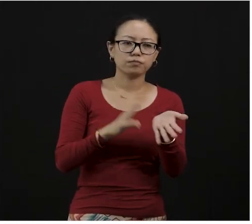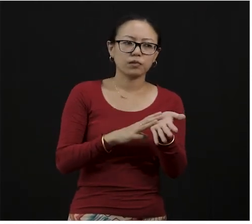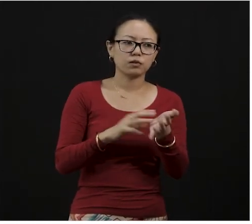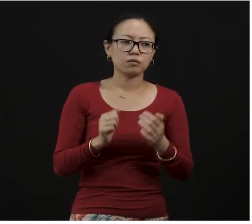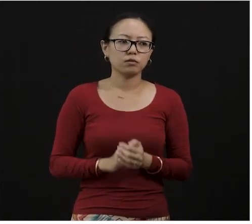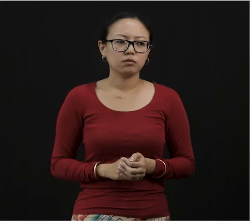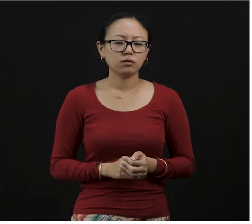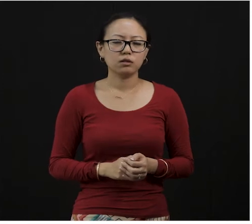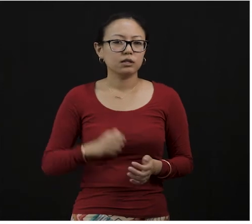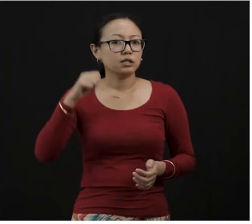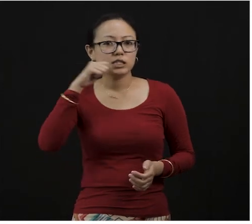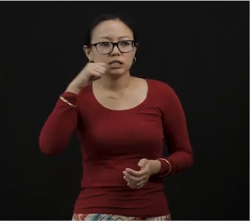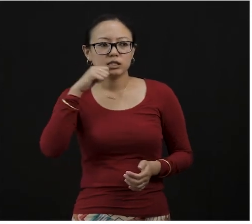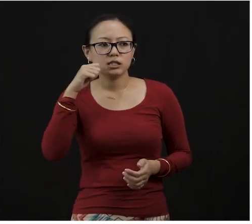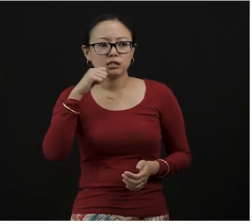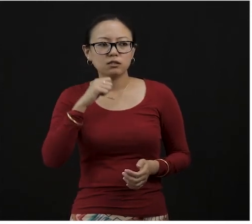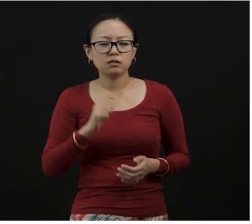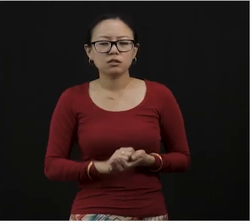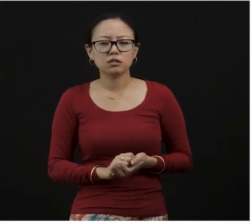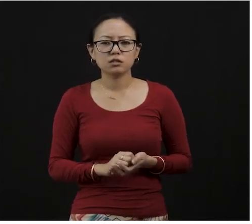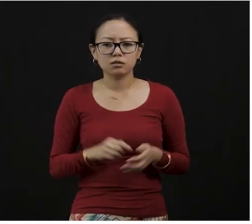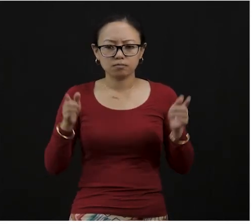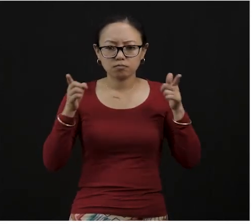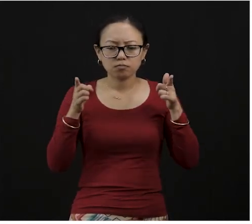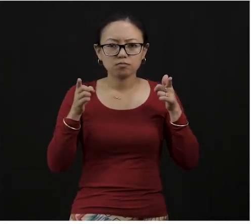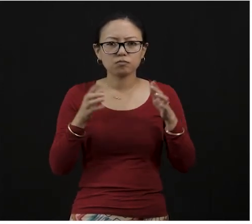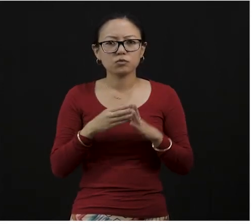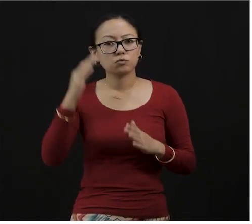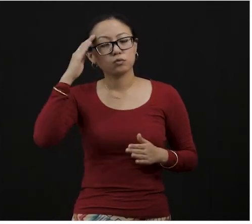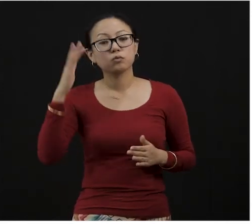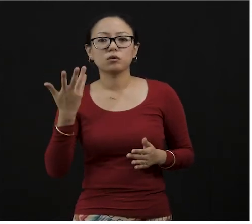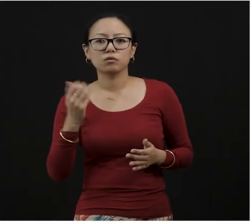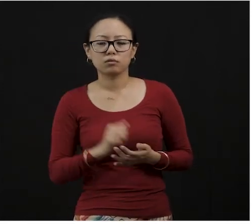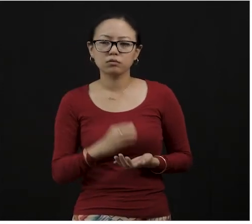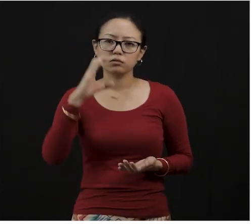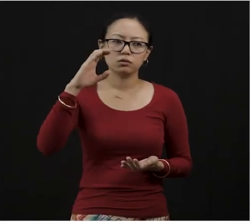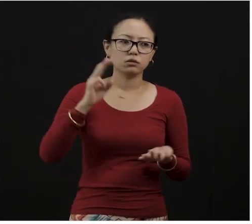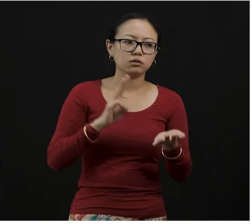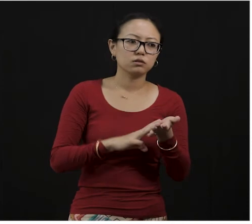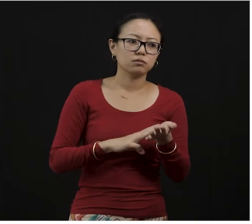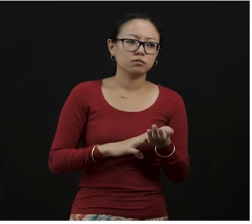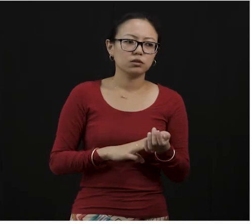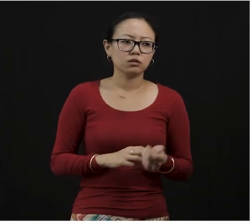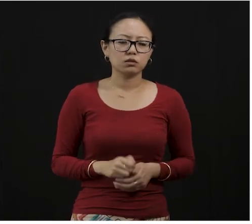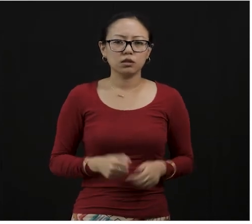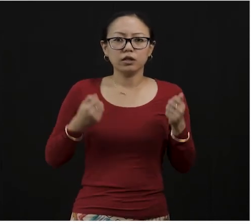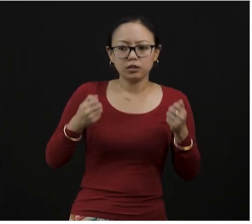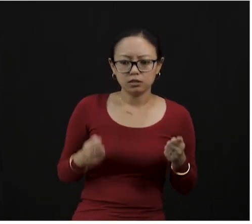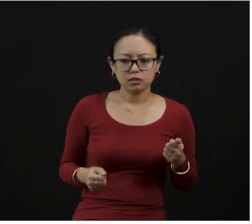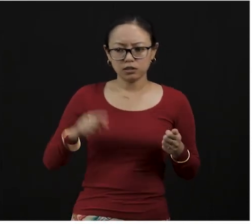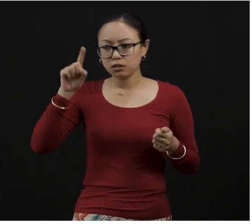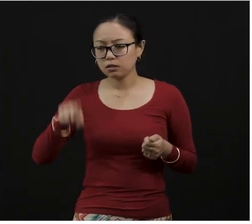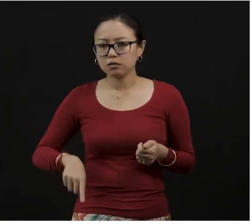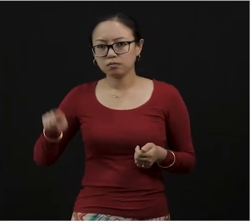centimeter. Height of your chair. The height of your chair, you measure using your meter.